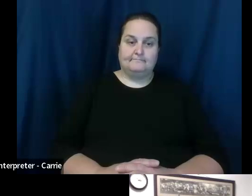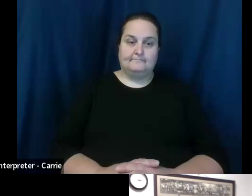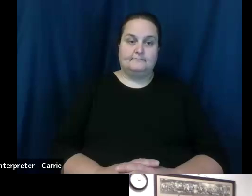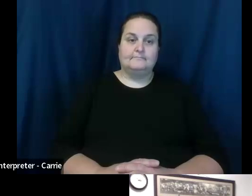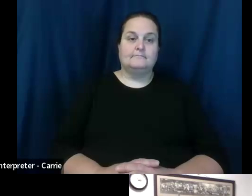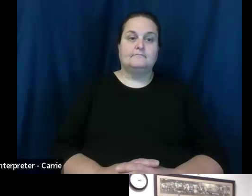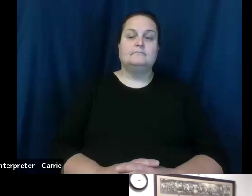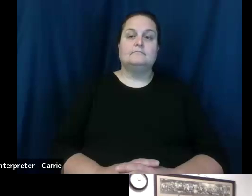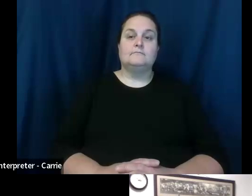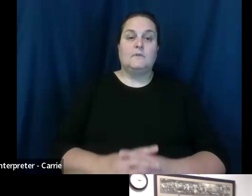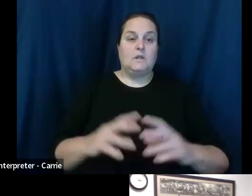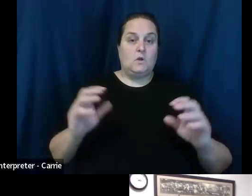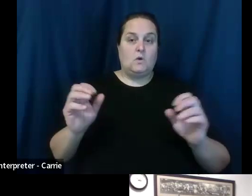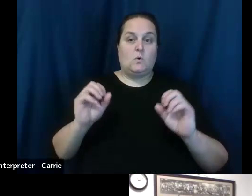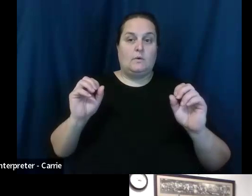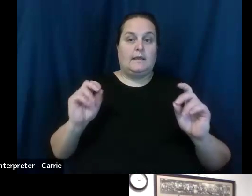Okay.